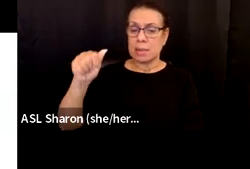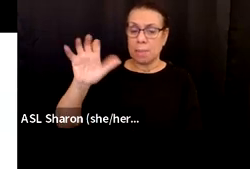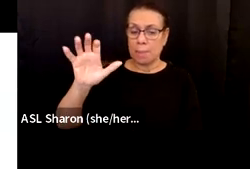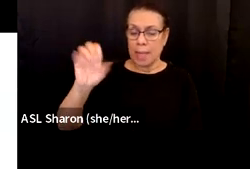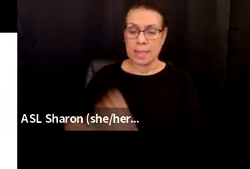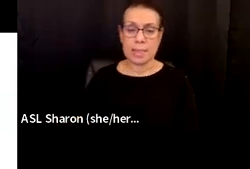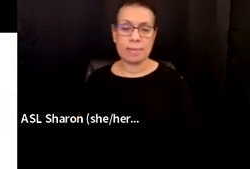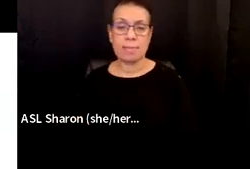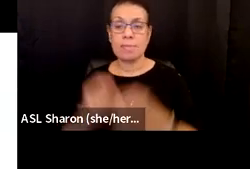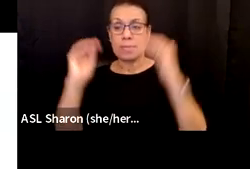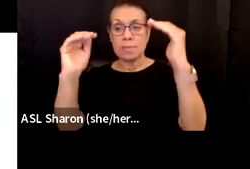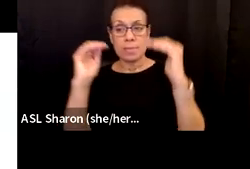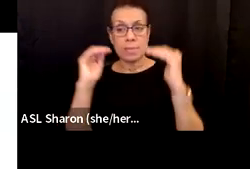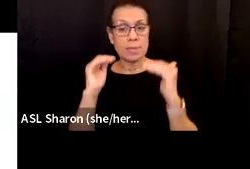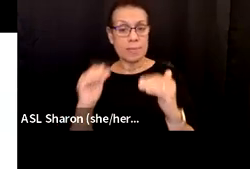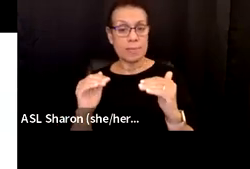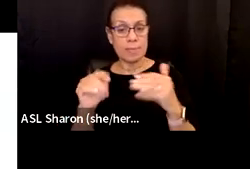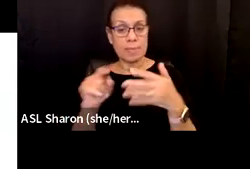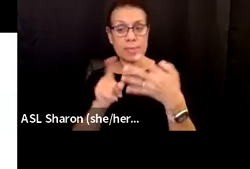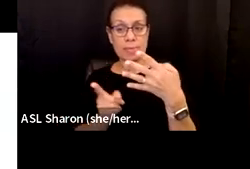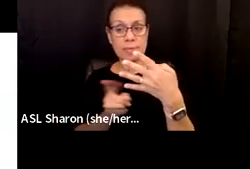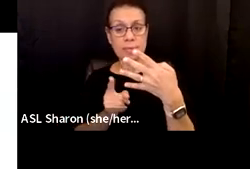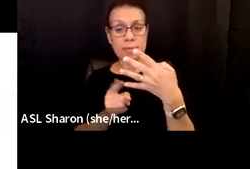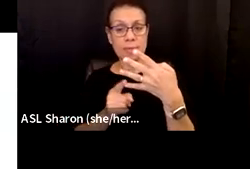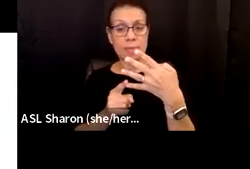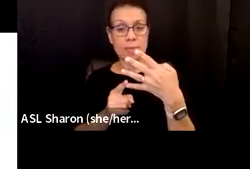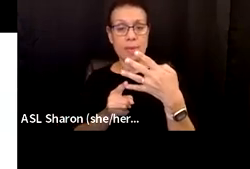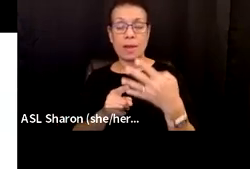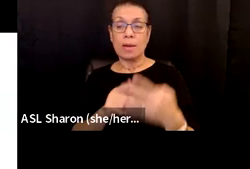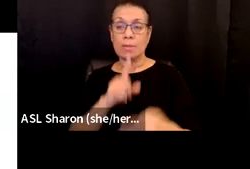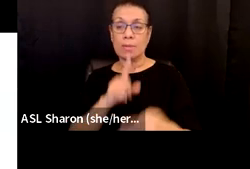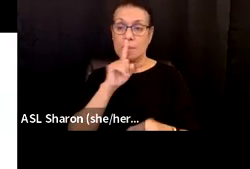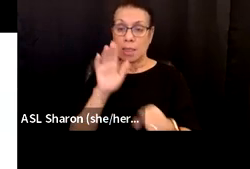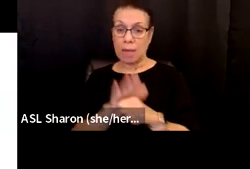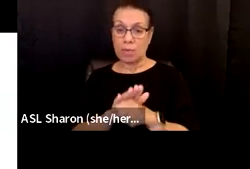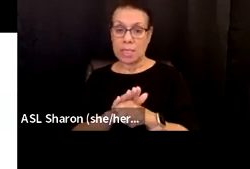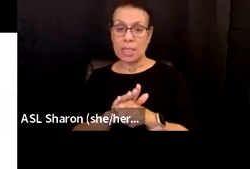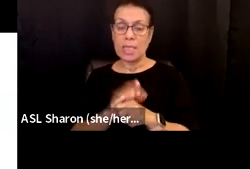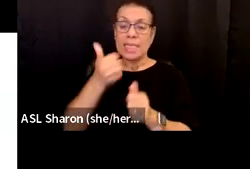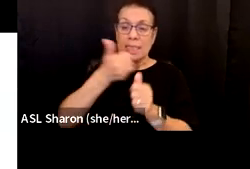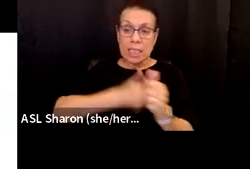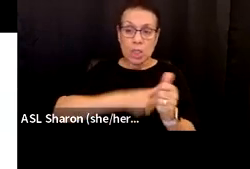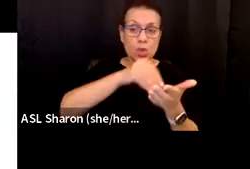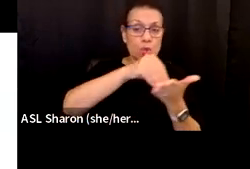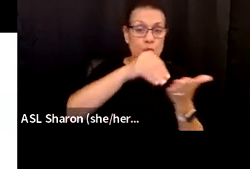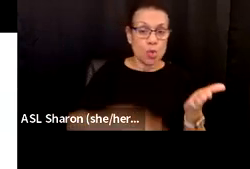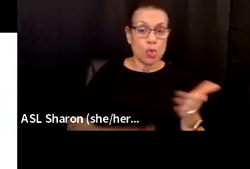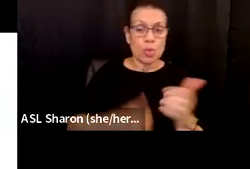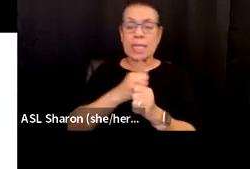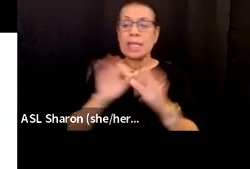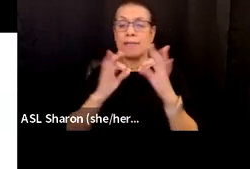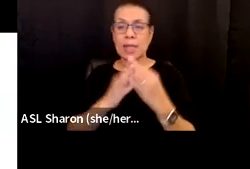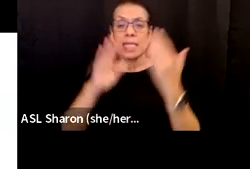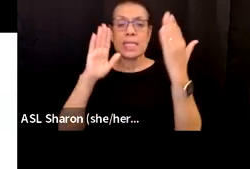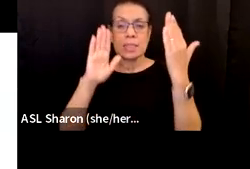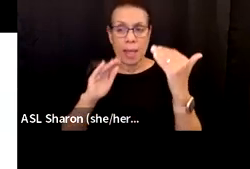and finally the last category that you'll see in the quality guarantees is that every every student and every family should expect that they're going to